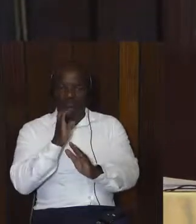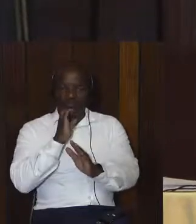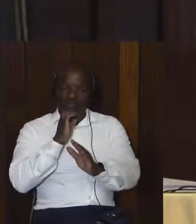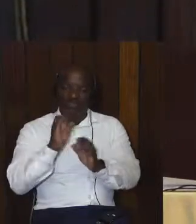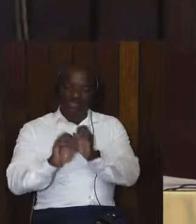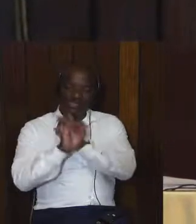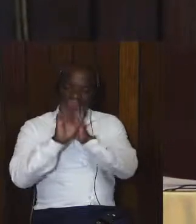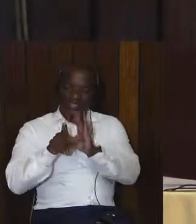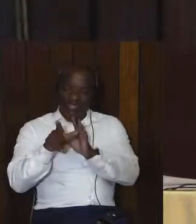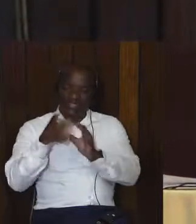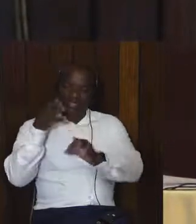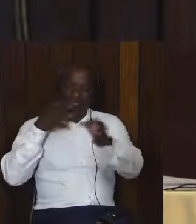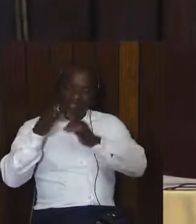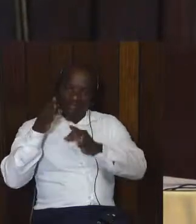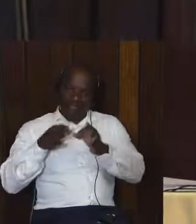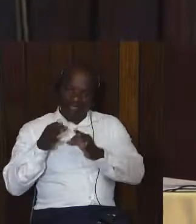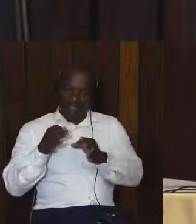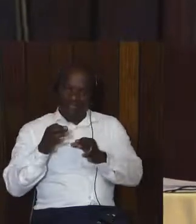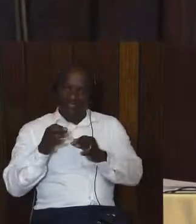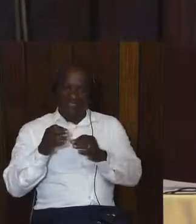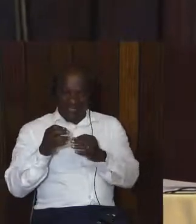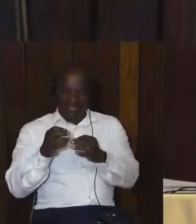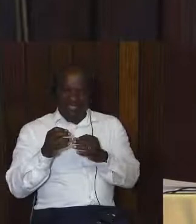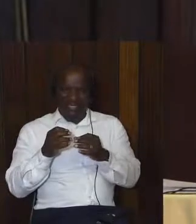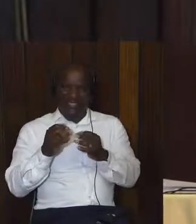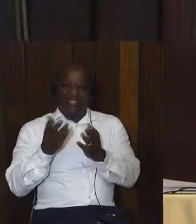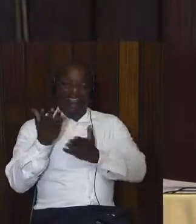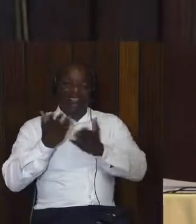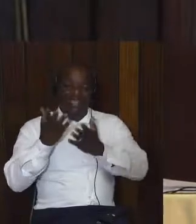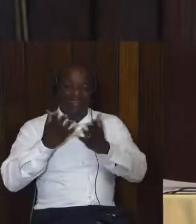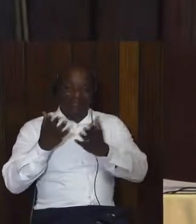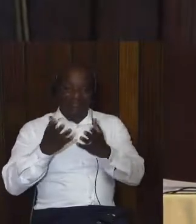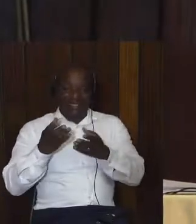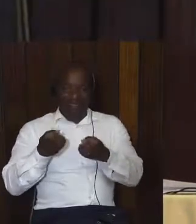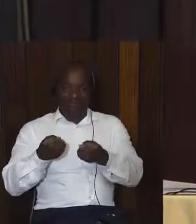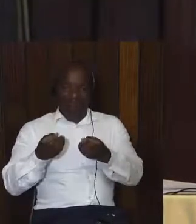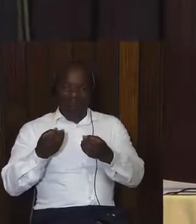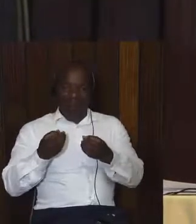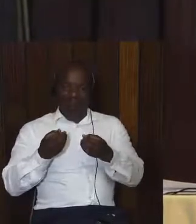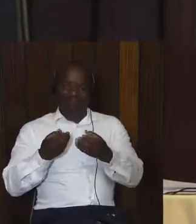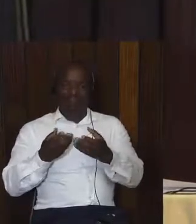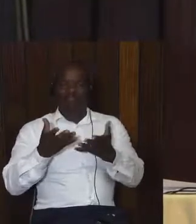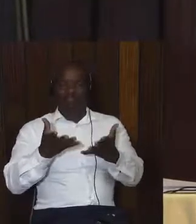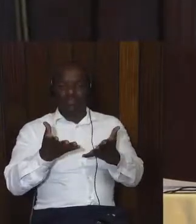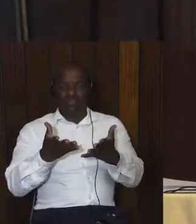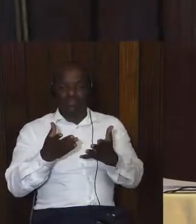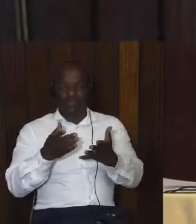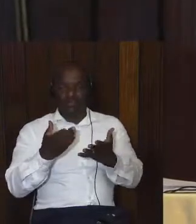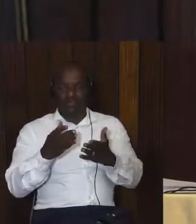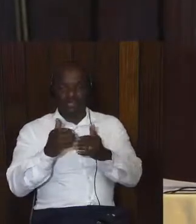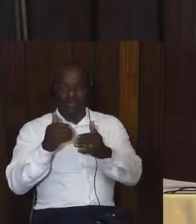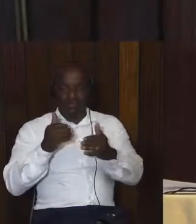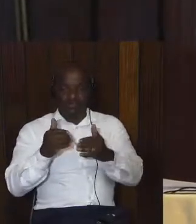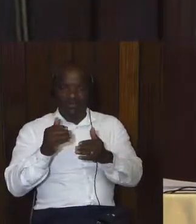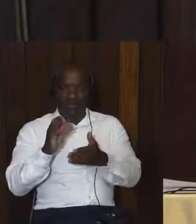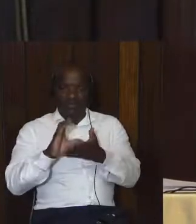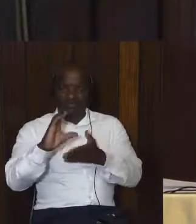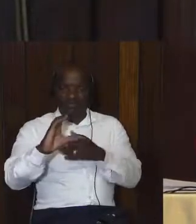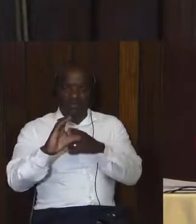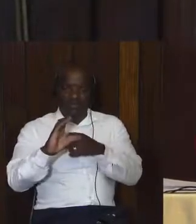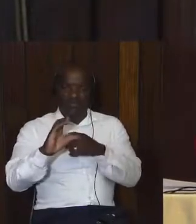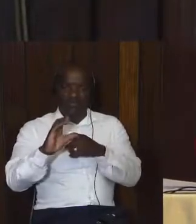services at the stations. What services have you been provided before you then use this money for the